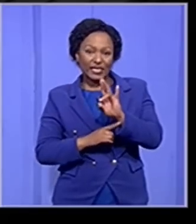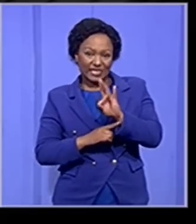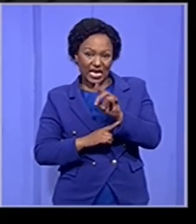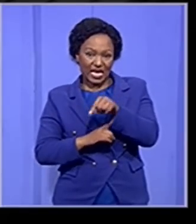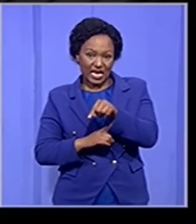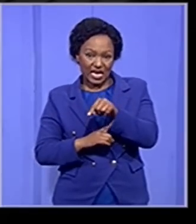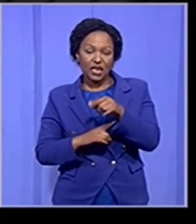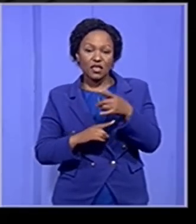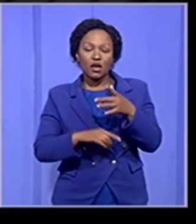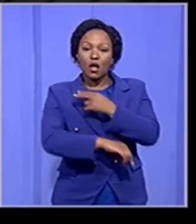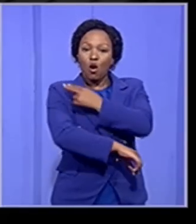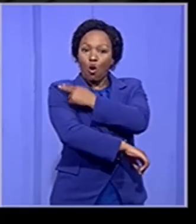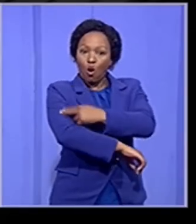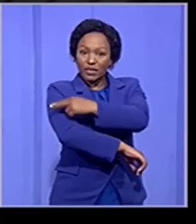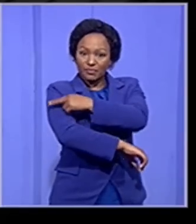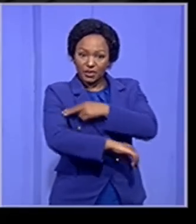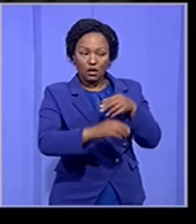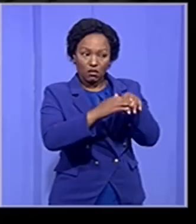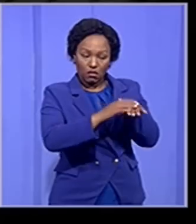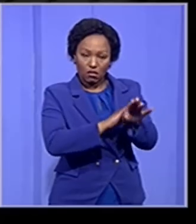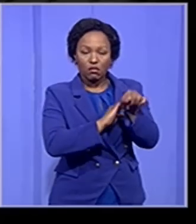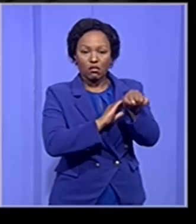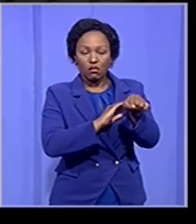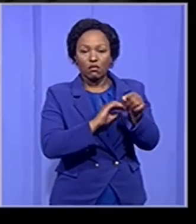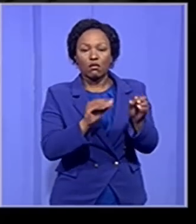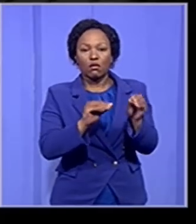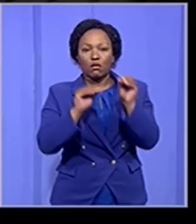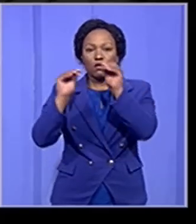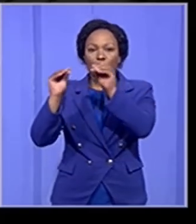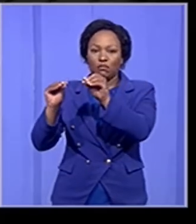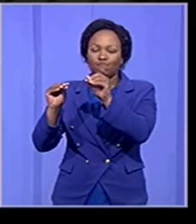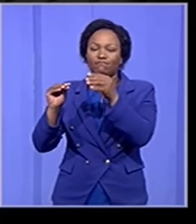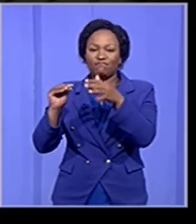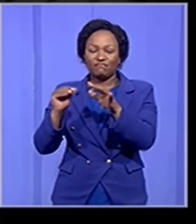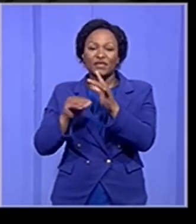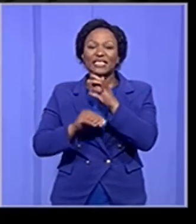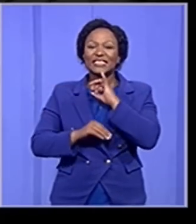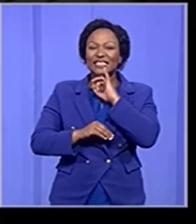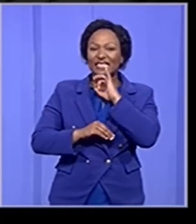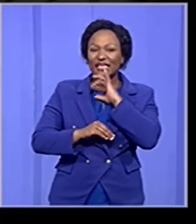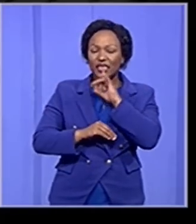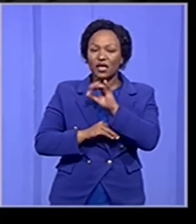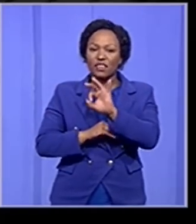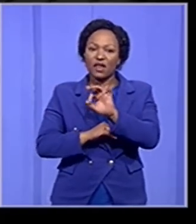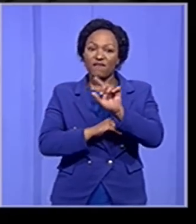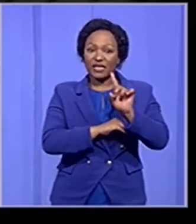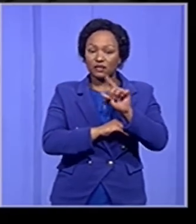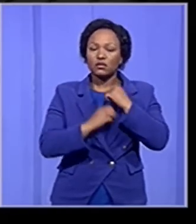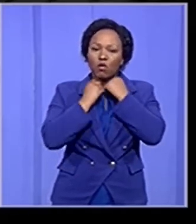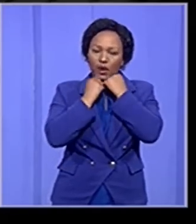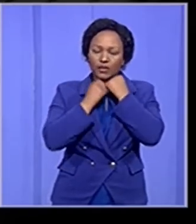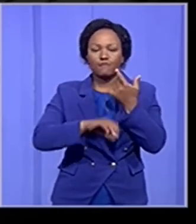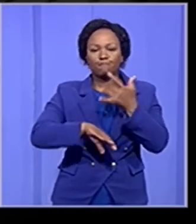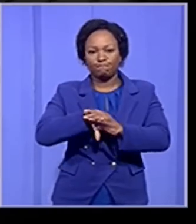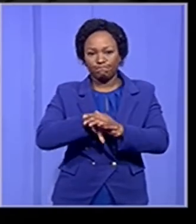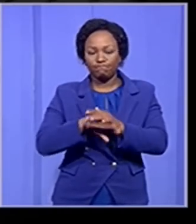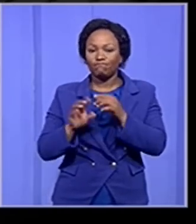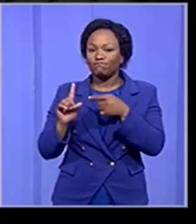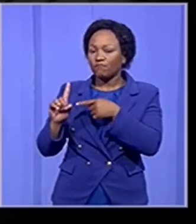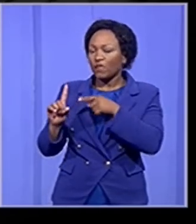into hospital, and transitioned into glory in the early hours of Saturday, the 31st of August. The cause